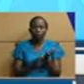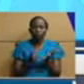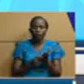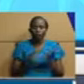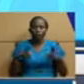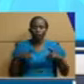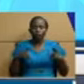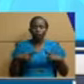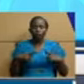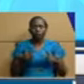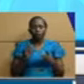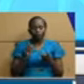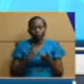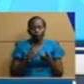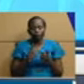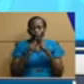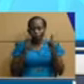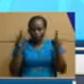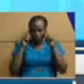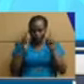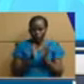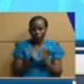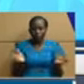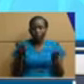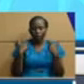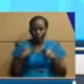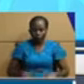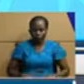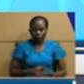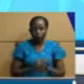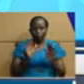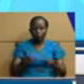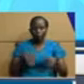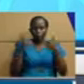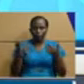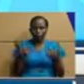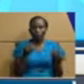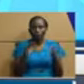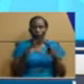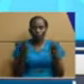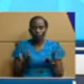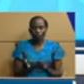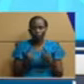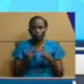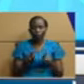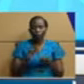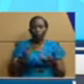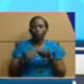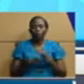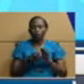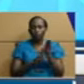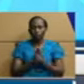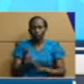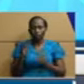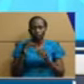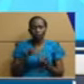Authority, the Makerere University School of Public Health, the Parliamentary Forum on Social Protection, and partners representing special